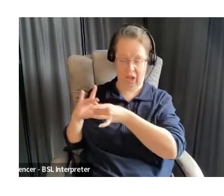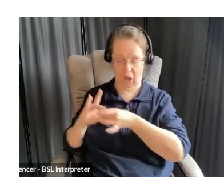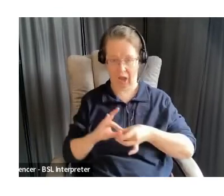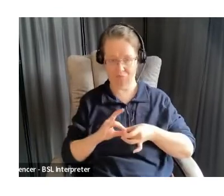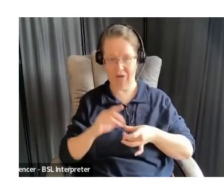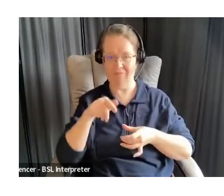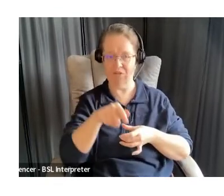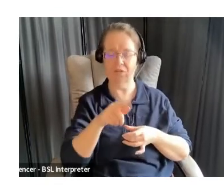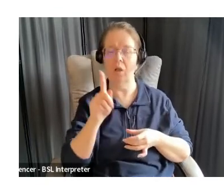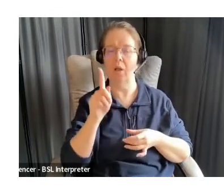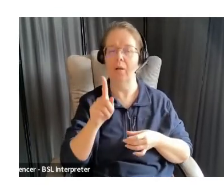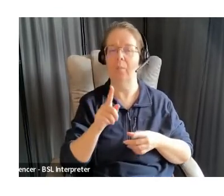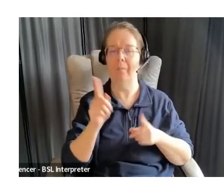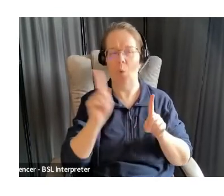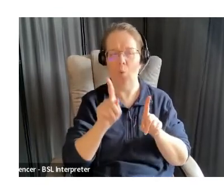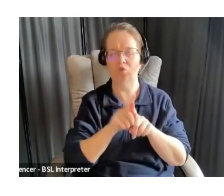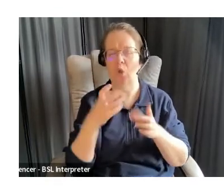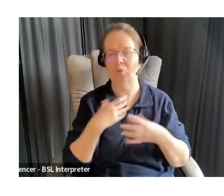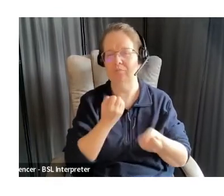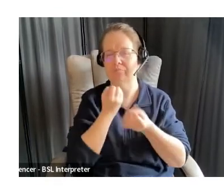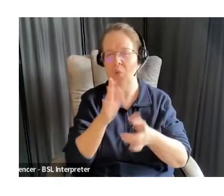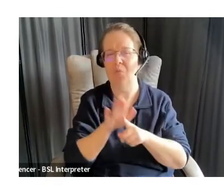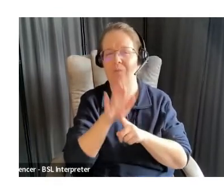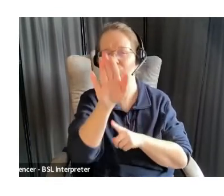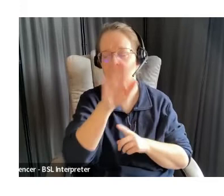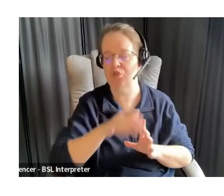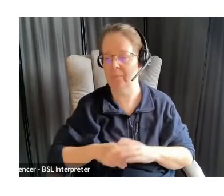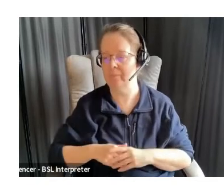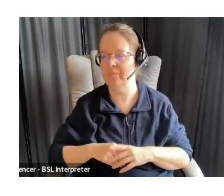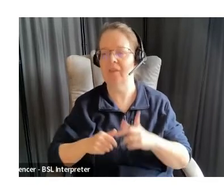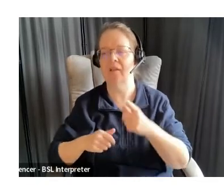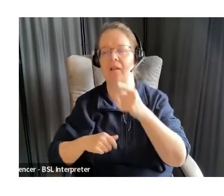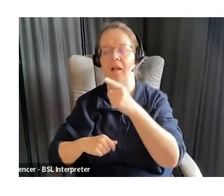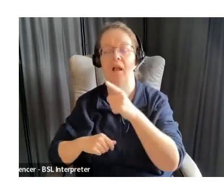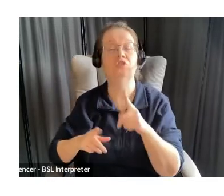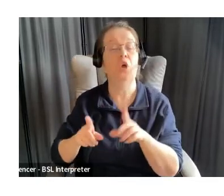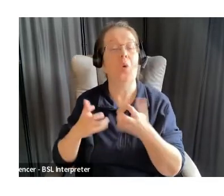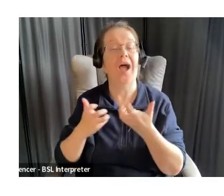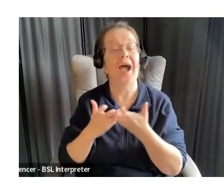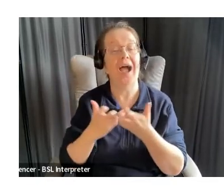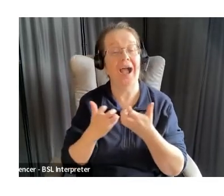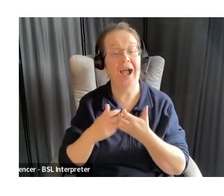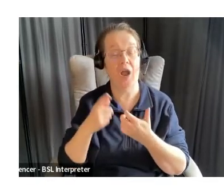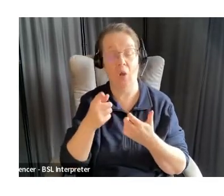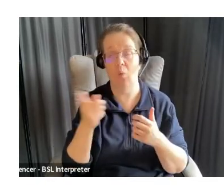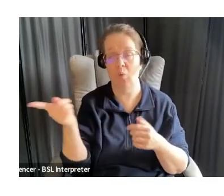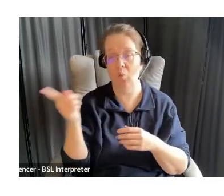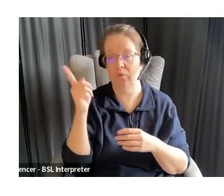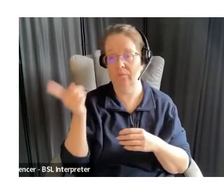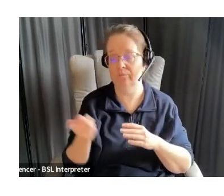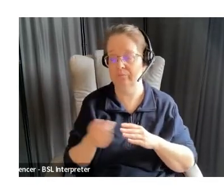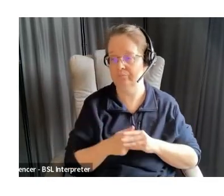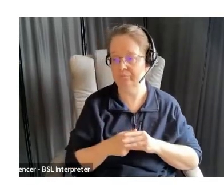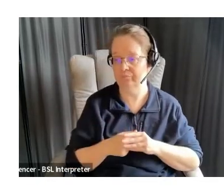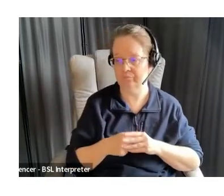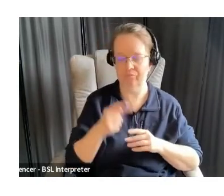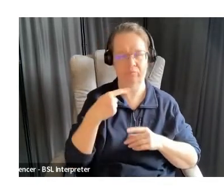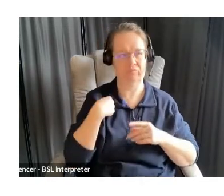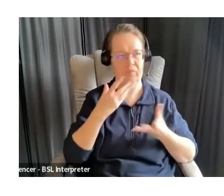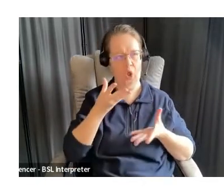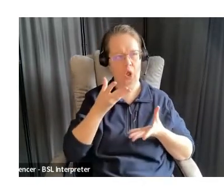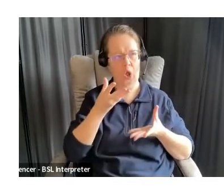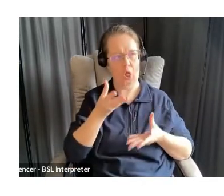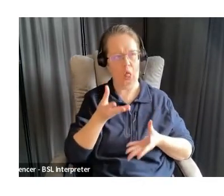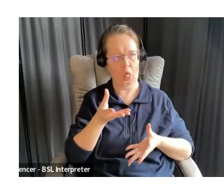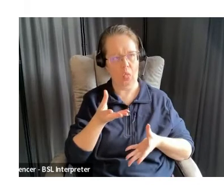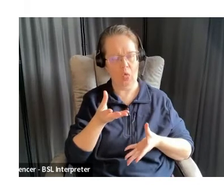looking for. So in order to do this, here's a little exercise that you can do. Think about what you've learned about yourself